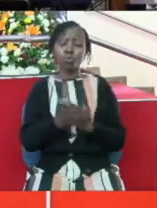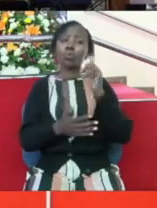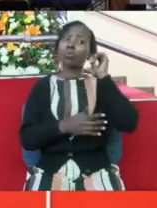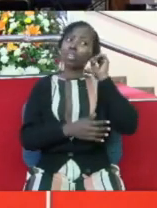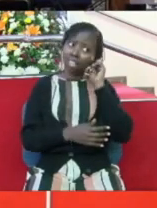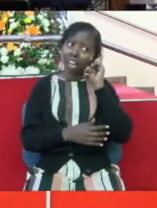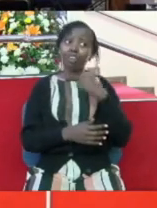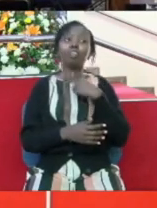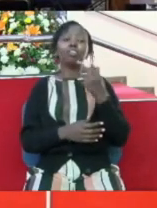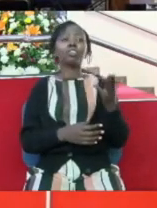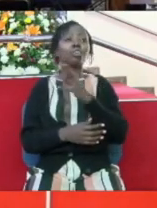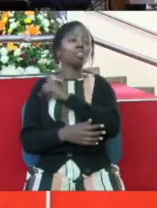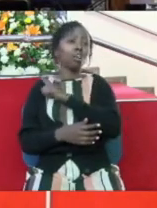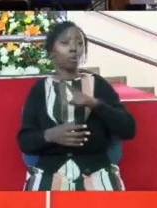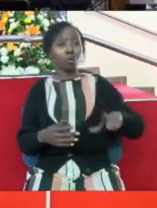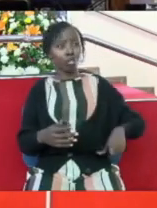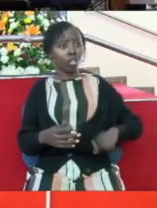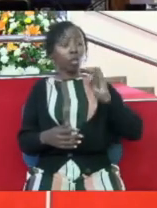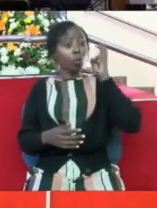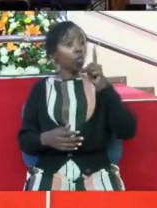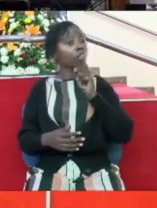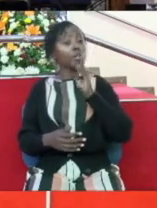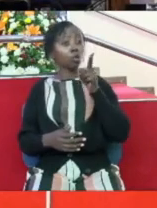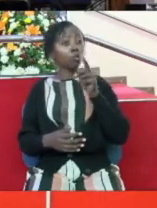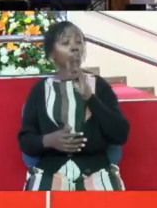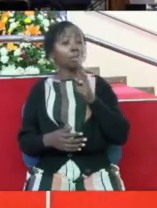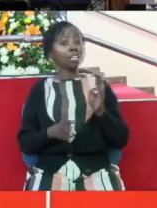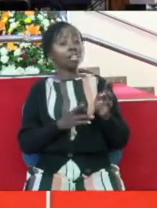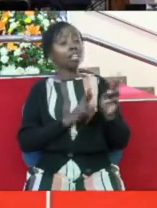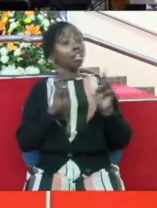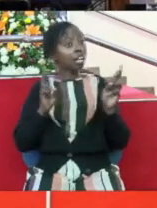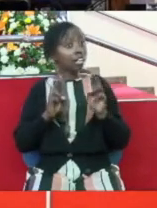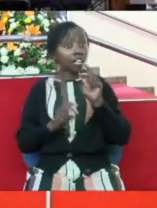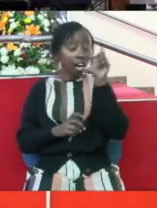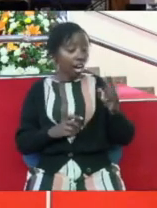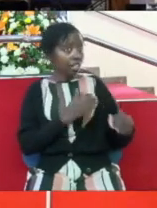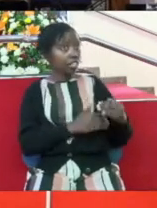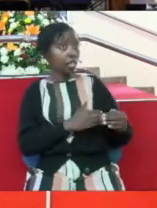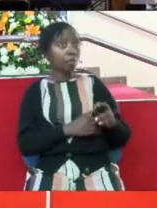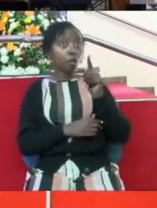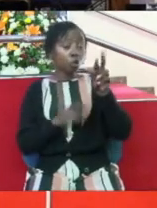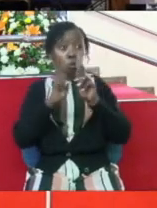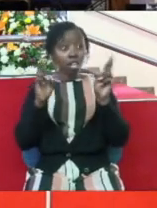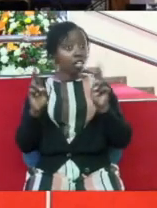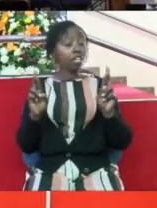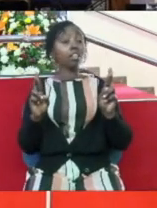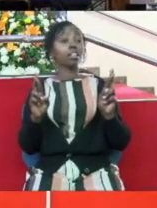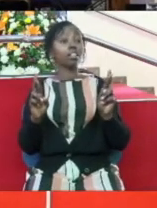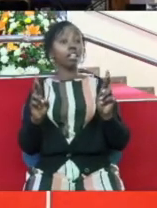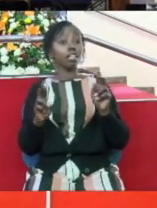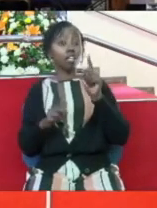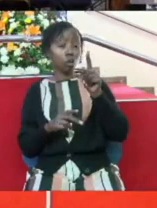Kila mtu atasikia ile tarumbeta. Will you be ready? Je, utakuwa tayari? Ask your neighbor, are you ready? Uko tayari? Are